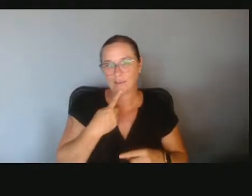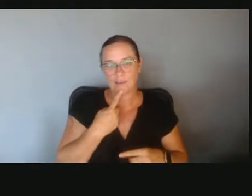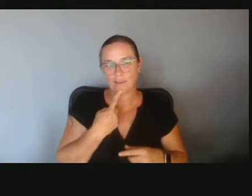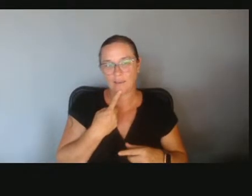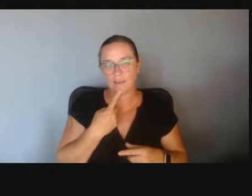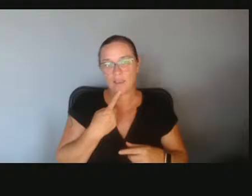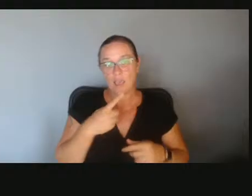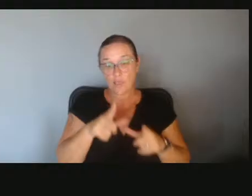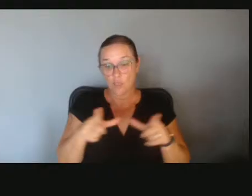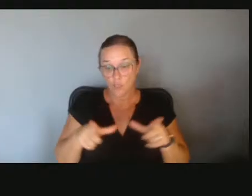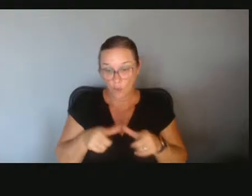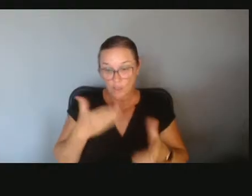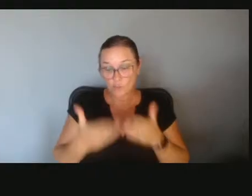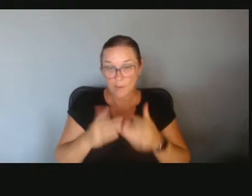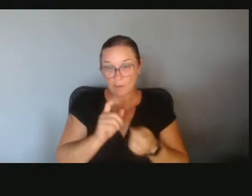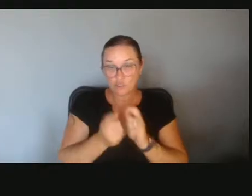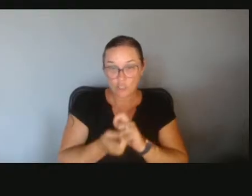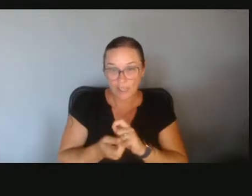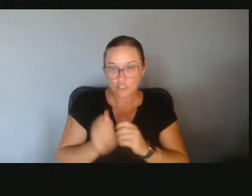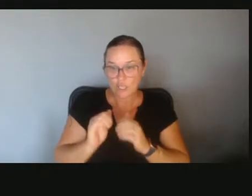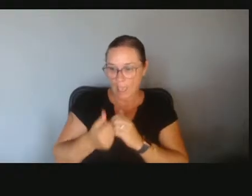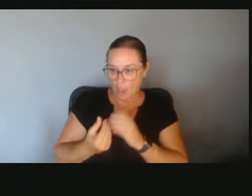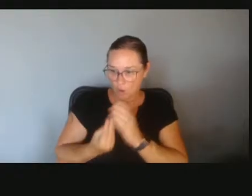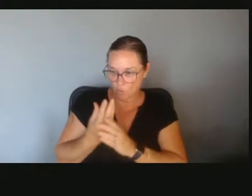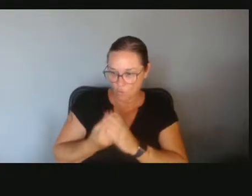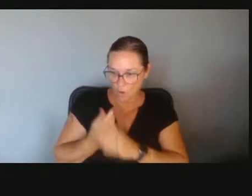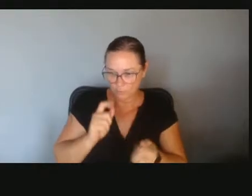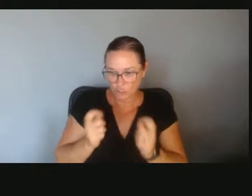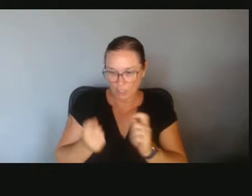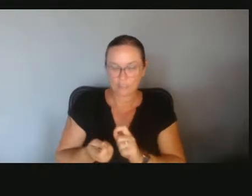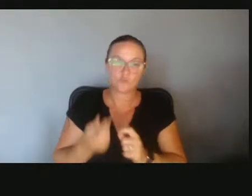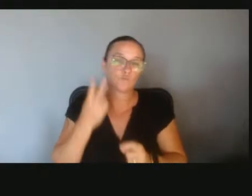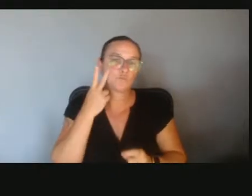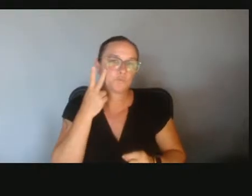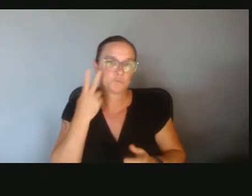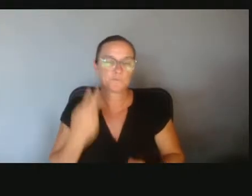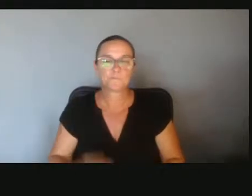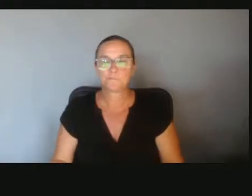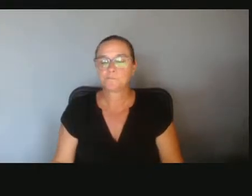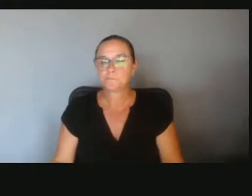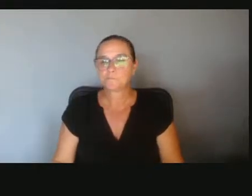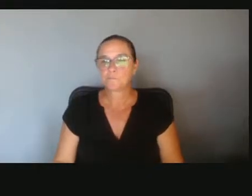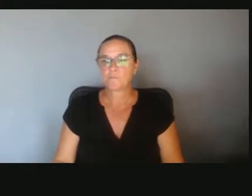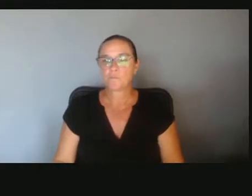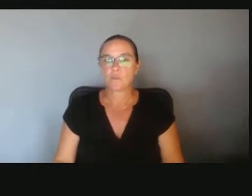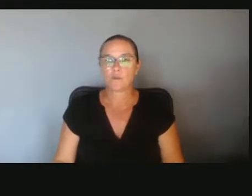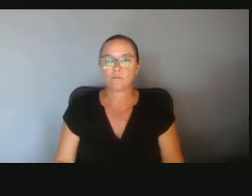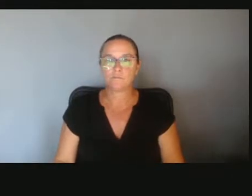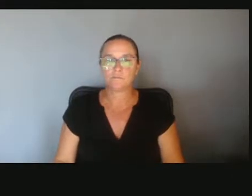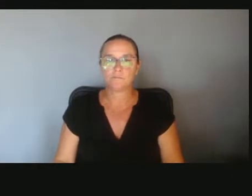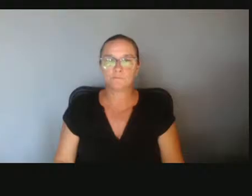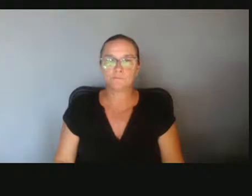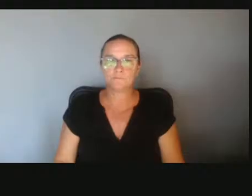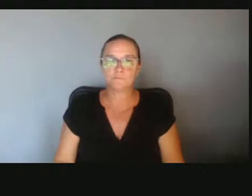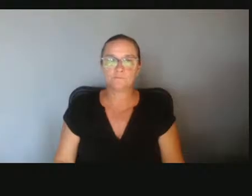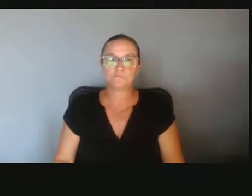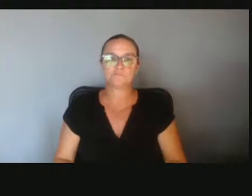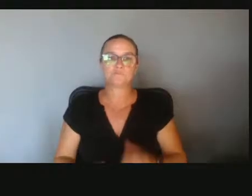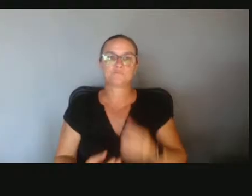might change, the nature of eruption might change, the character might change a little bit as well. So we pointed this out. Eruption